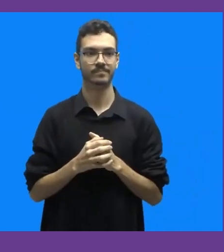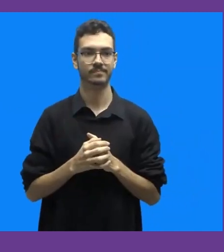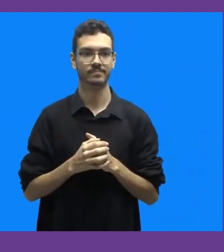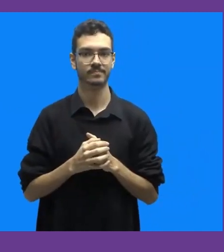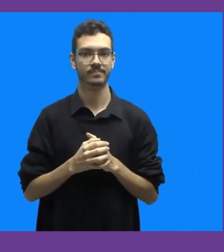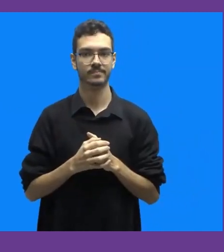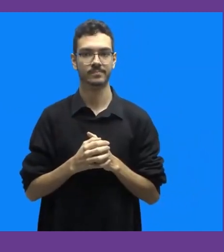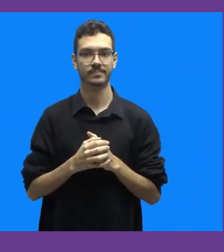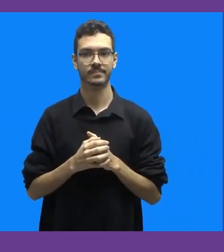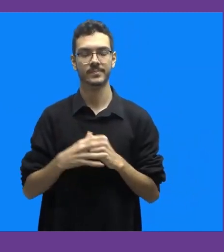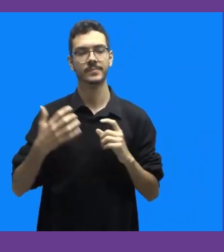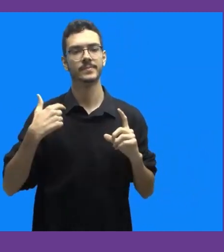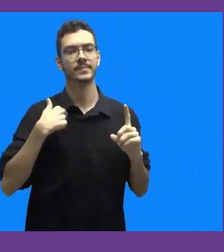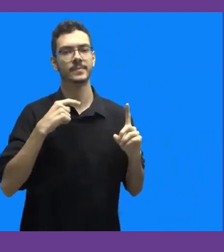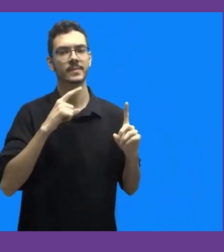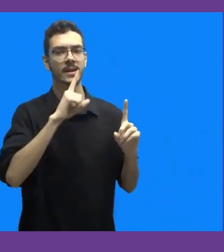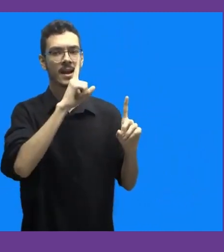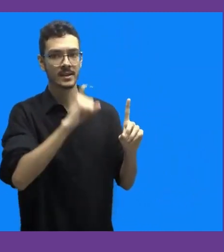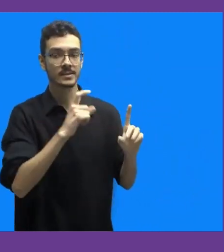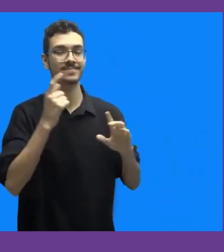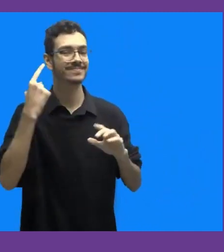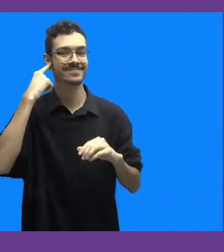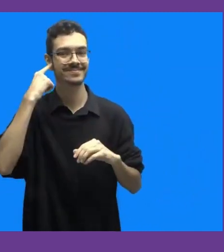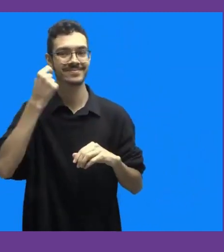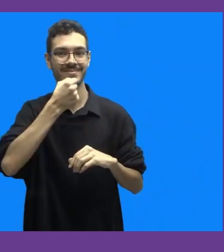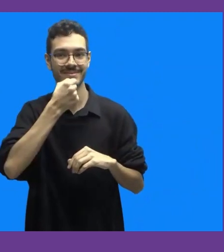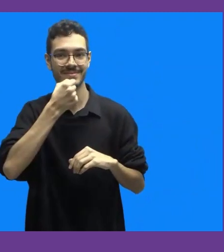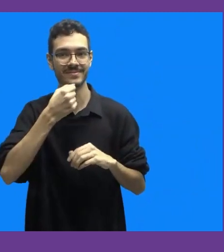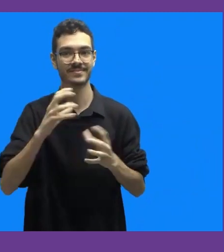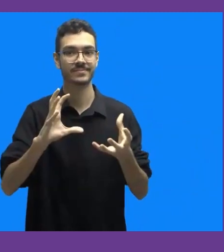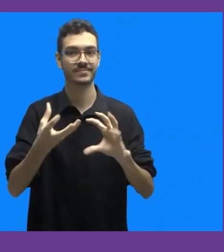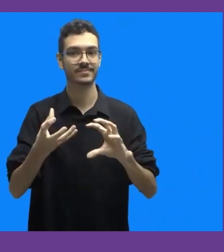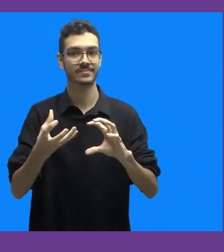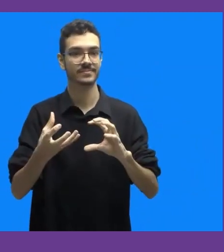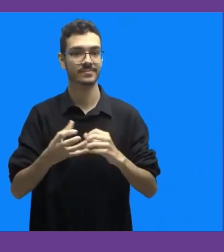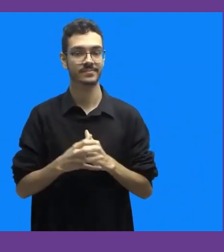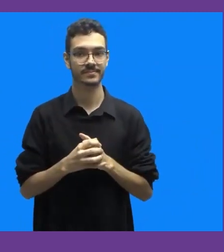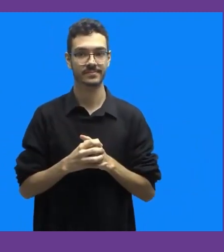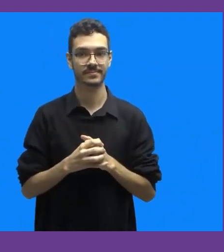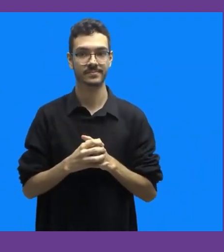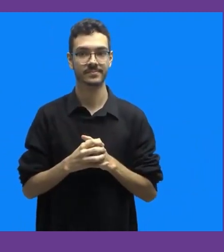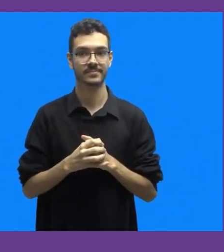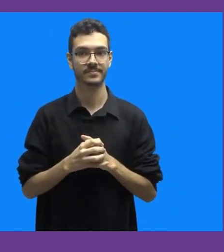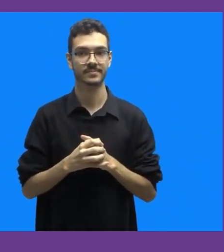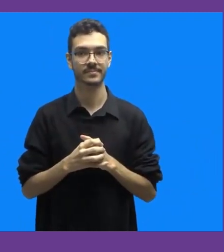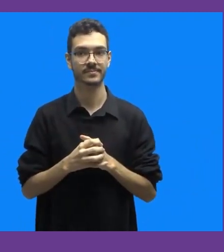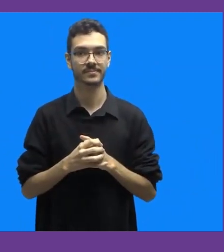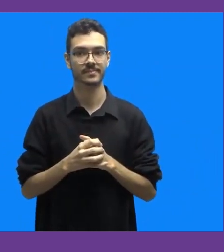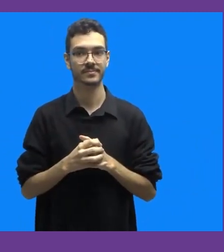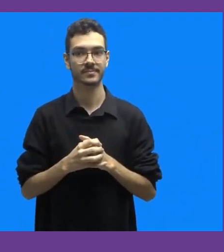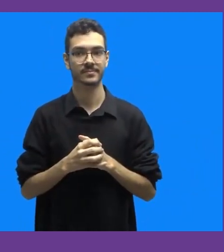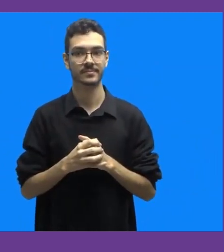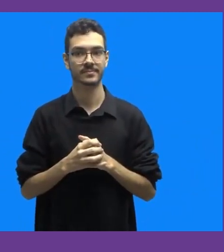next with this to get that information out there. And when I do have students who want to go to Erasmus and they identify the college they're going to, I then have to Google